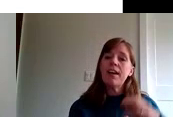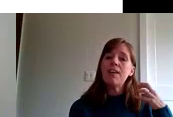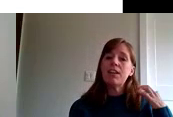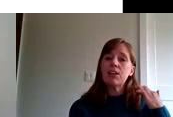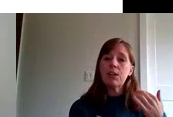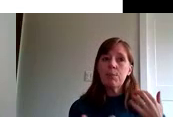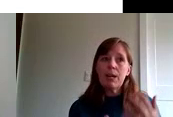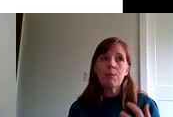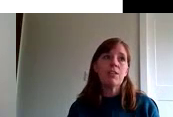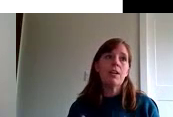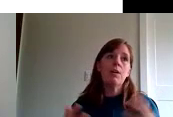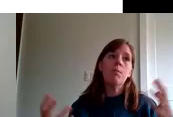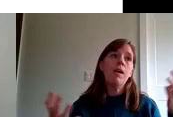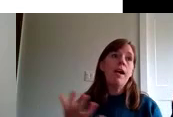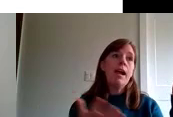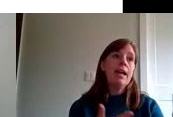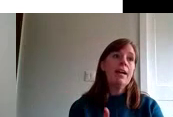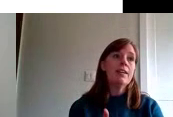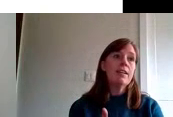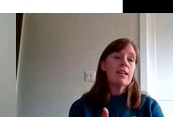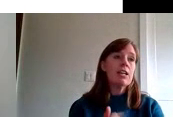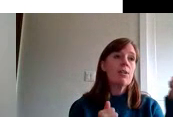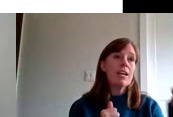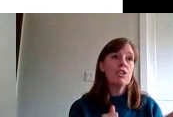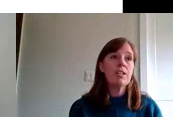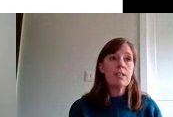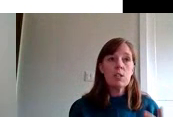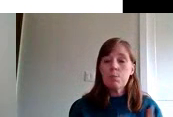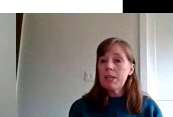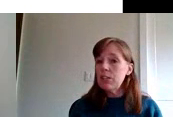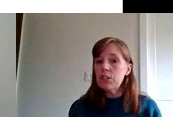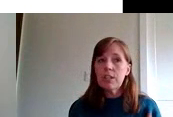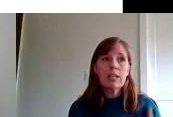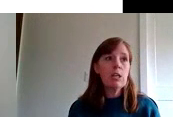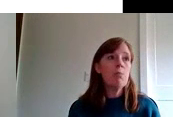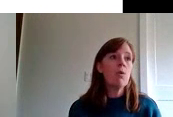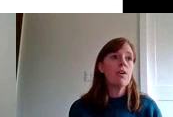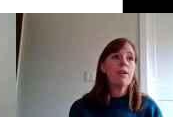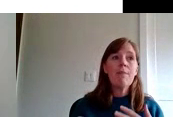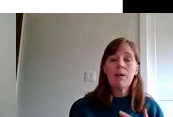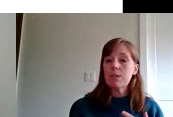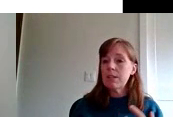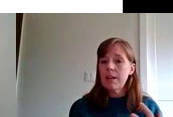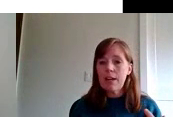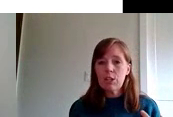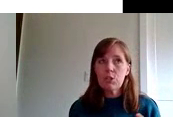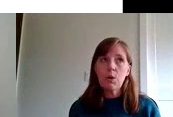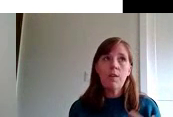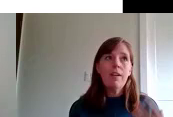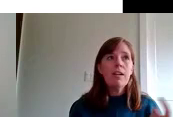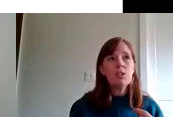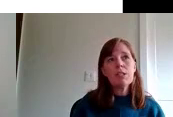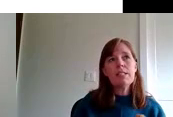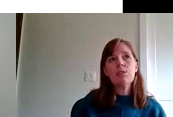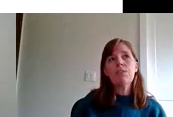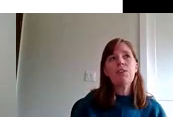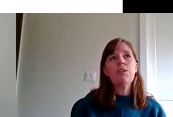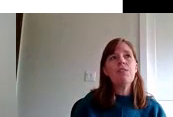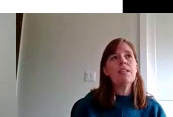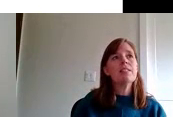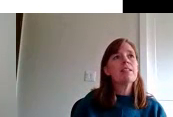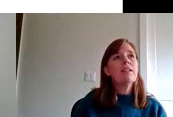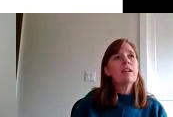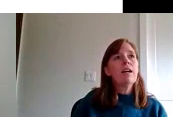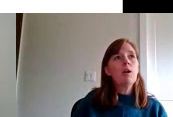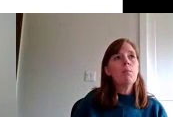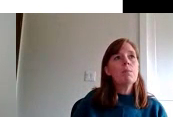use if I have a hearing impairment? And interaction, speech, keyboard, mouse, eye control. So let's dig into a